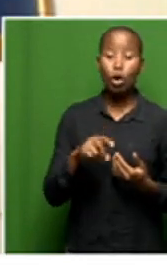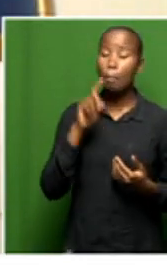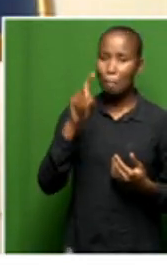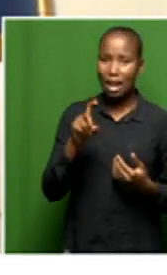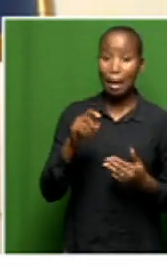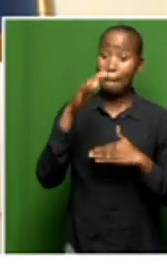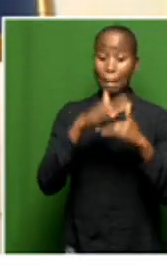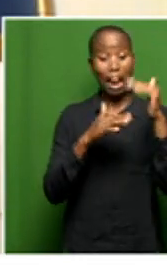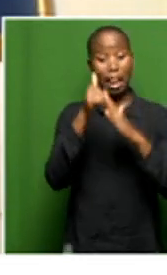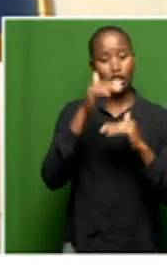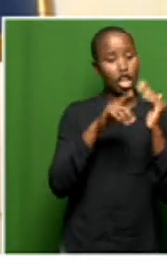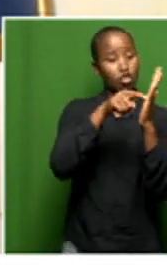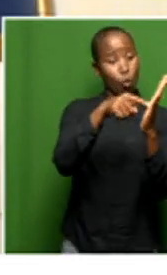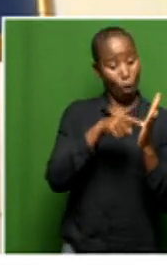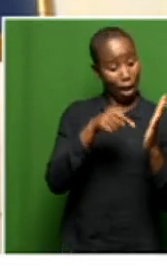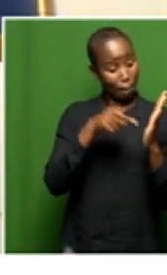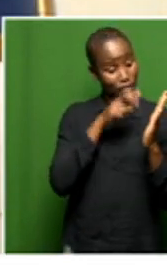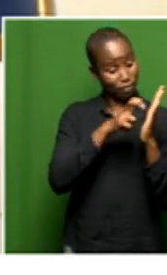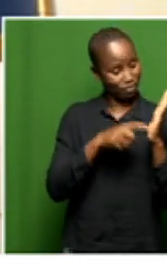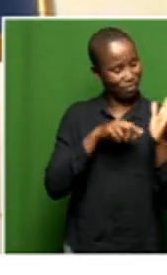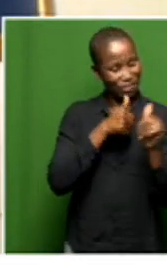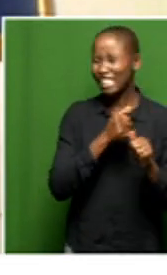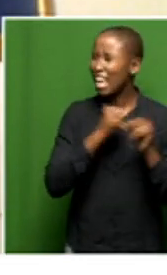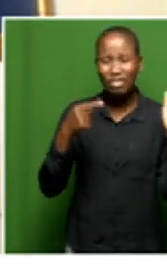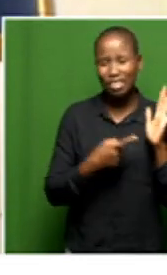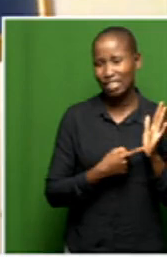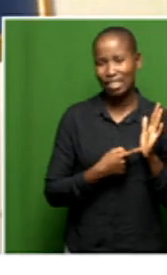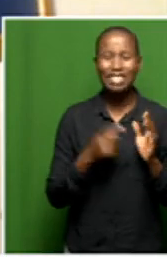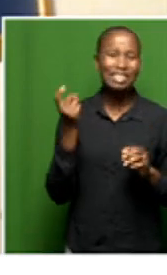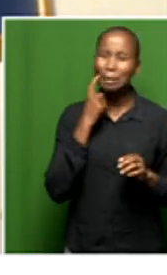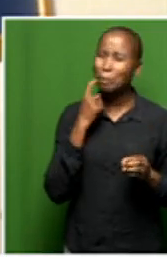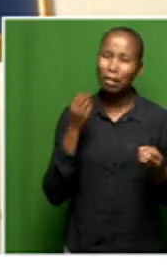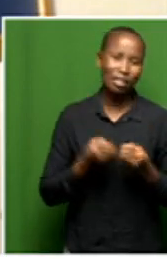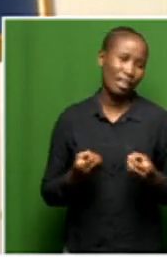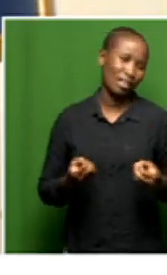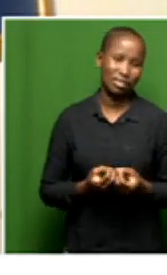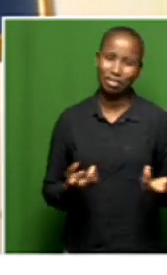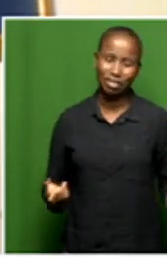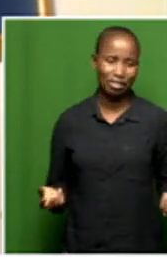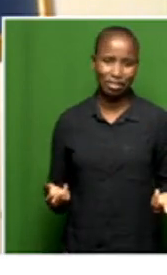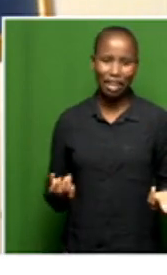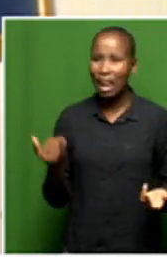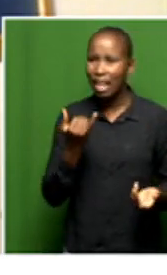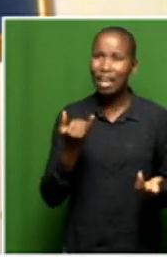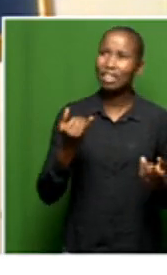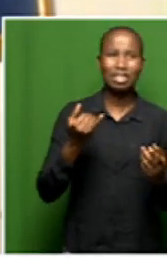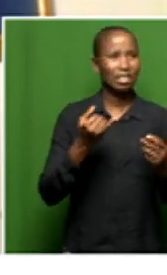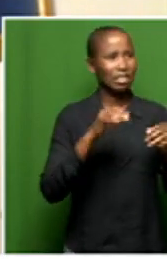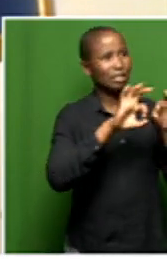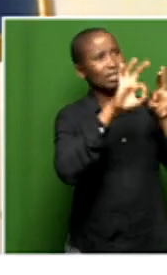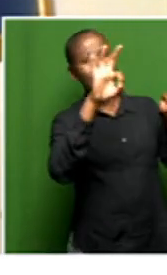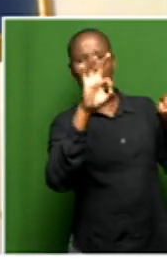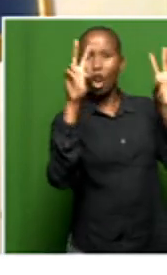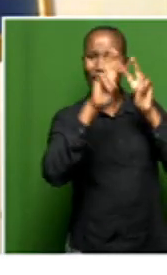the building has not been met. Simple things, not simple things. Things like you need COCs, a COC for the electricity, a COC